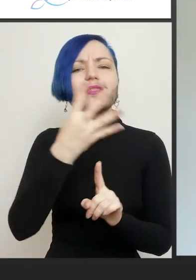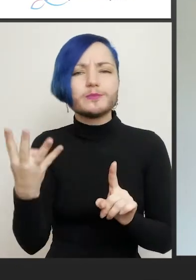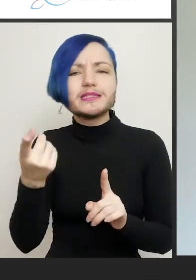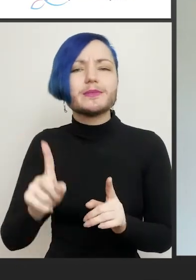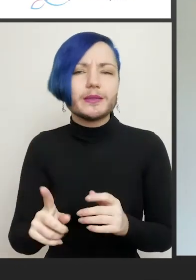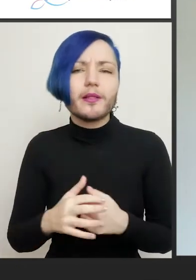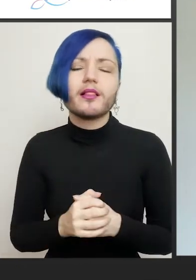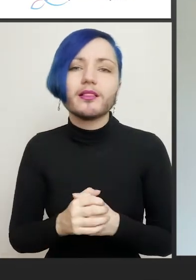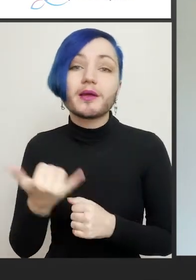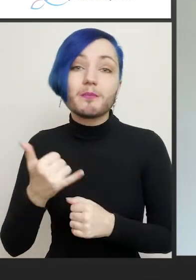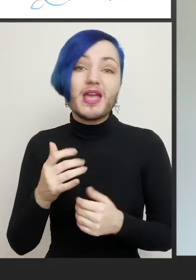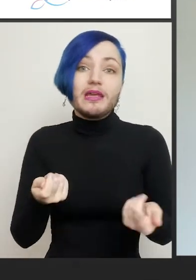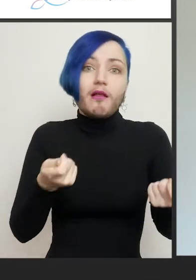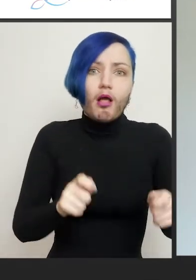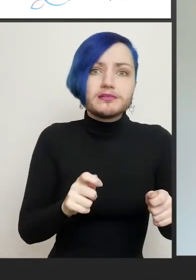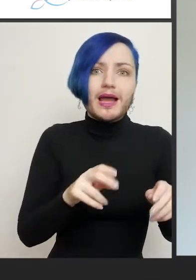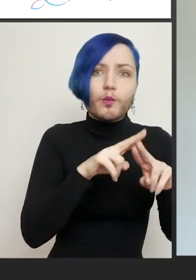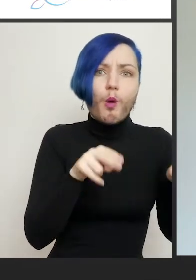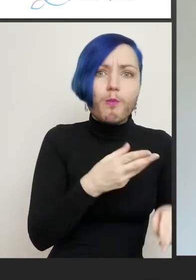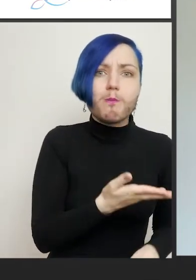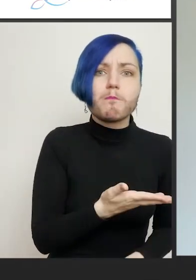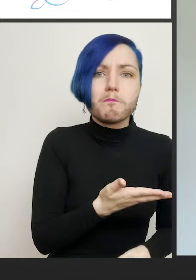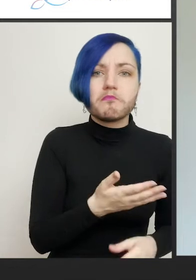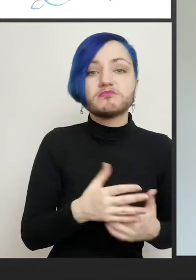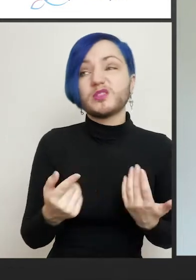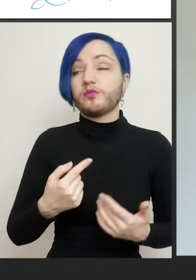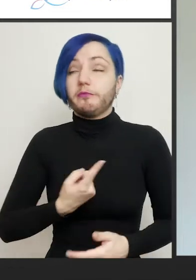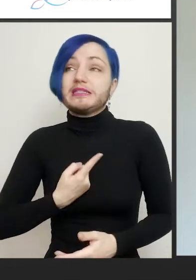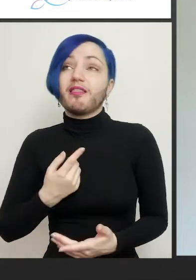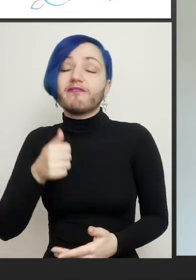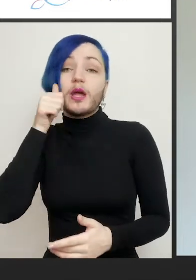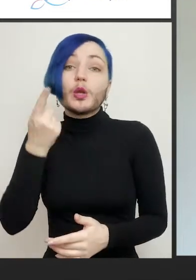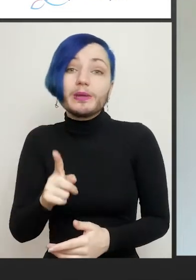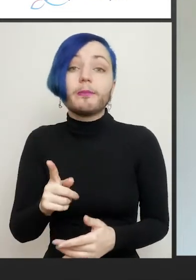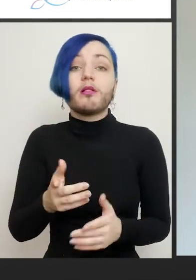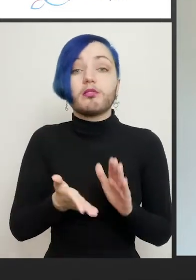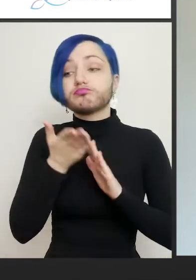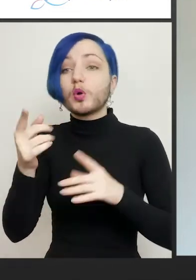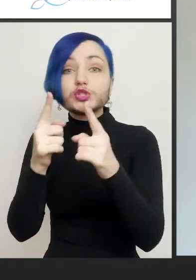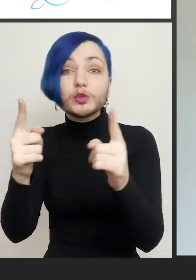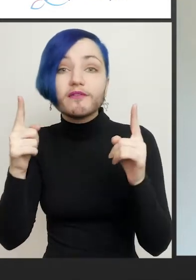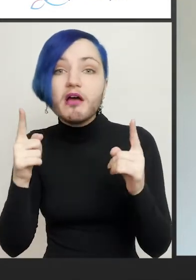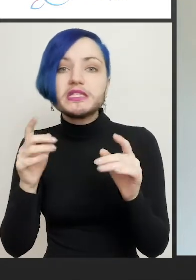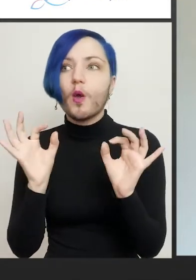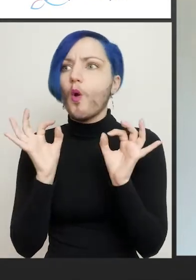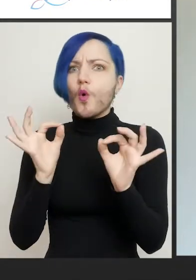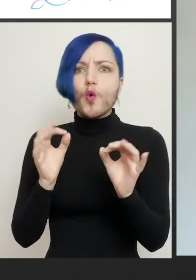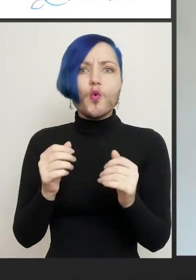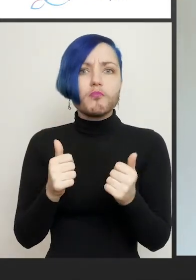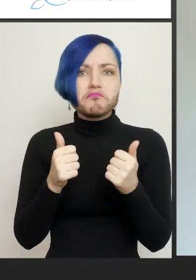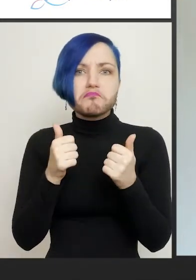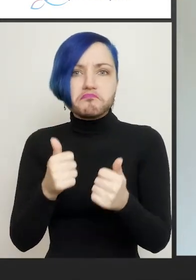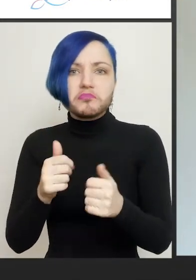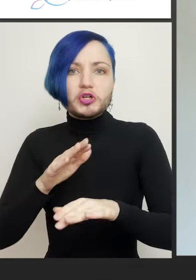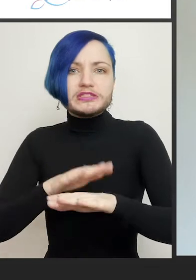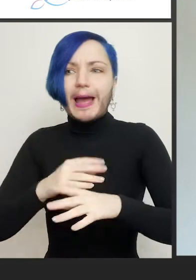younger people who may have had to lock down. You know, I know personally of people who went away to university, classic time to